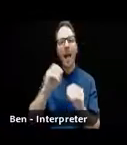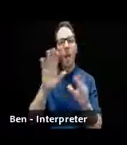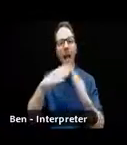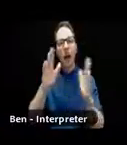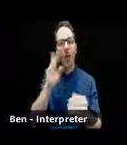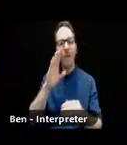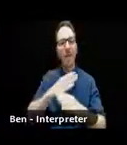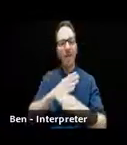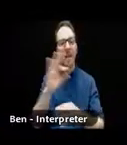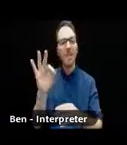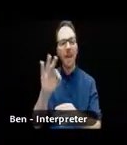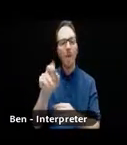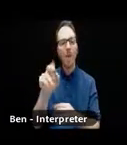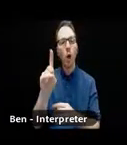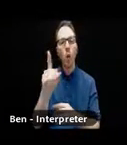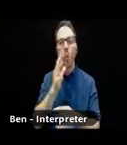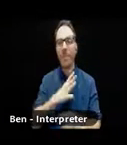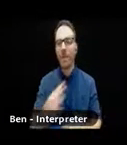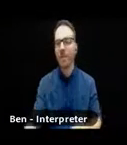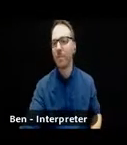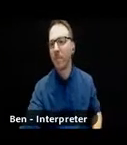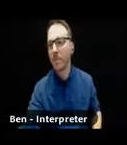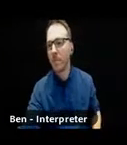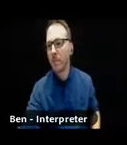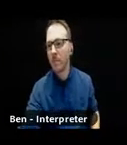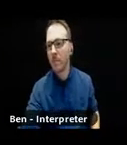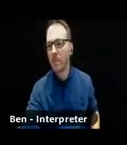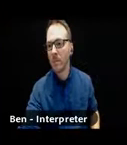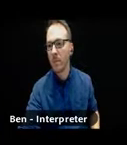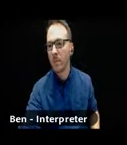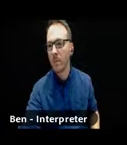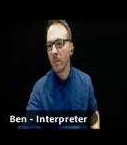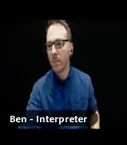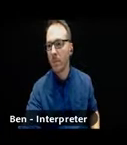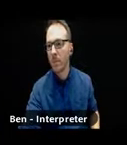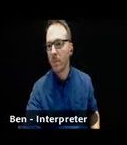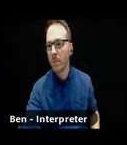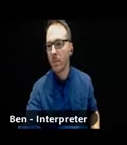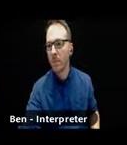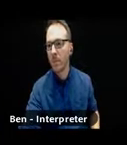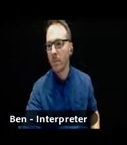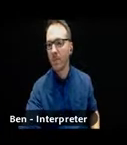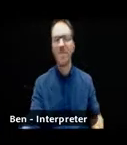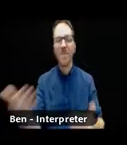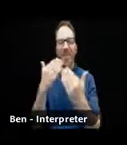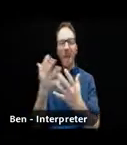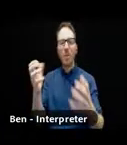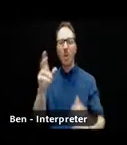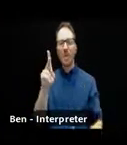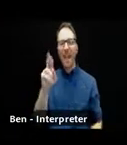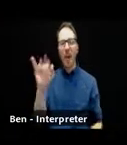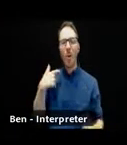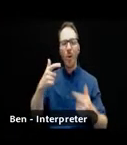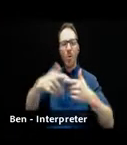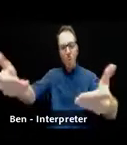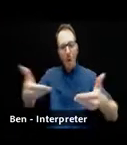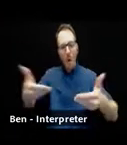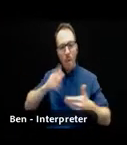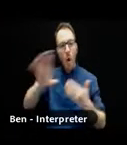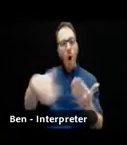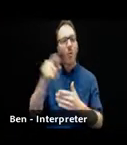defense of battered women. Suo? Hey, thanks so much, Carrie. Like Carrie, I want to welcome all of you to this